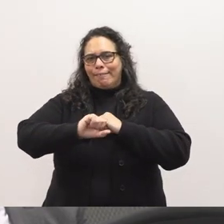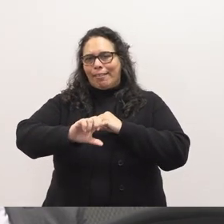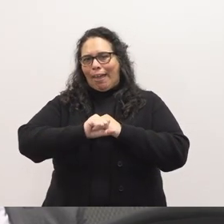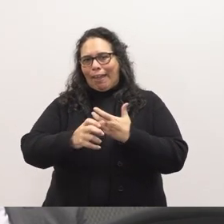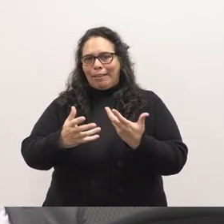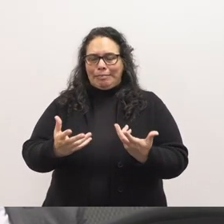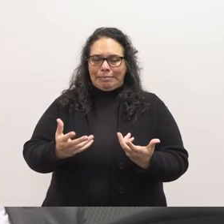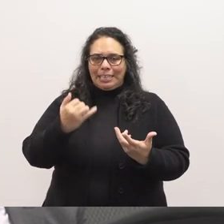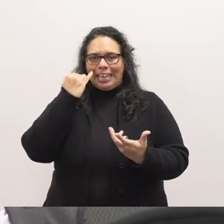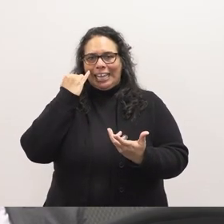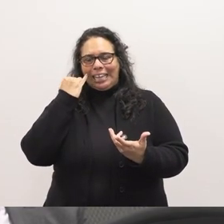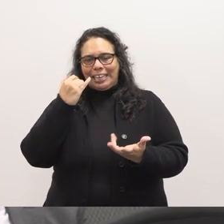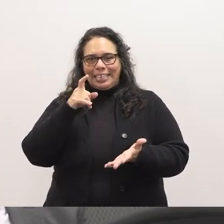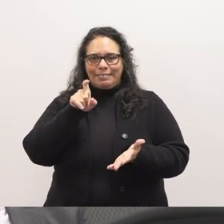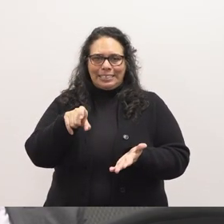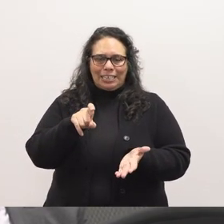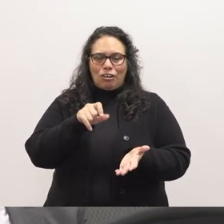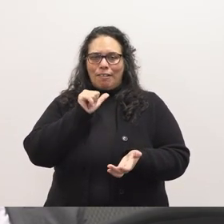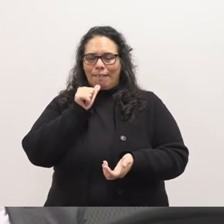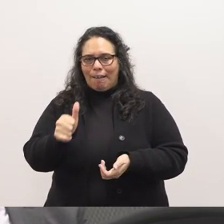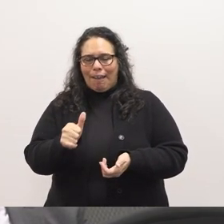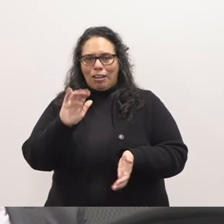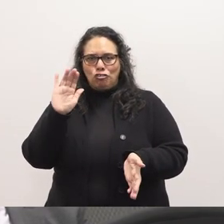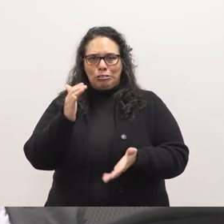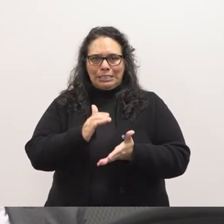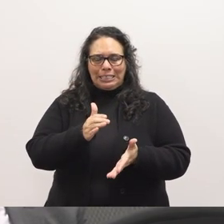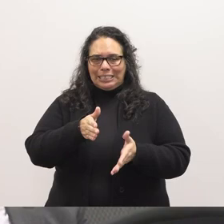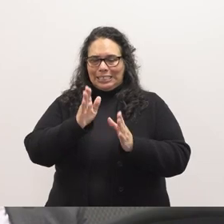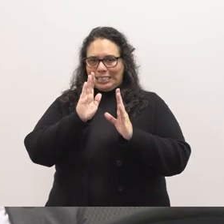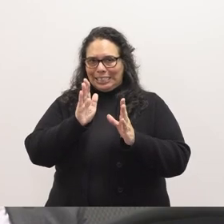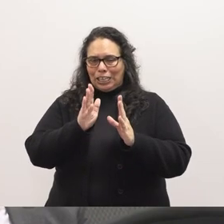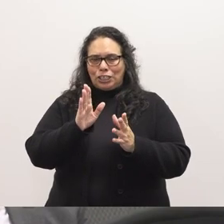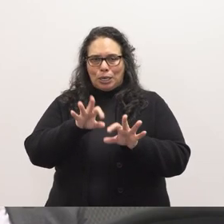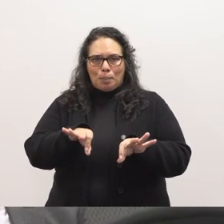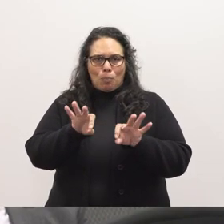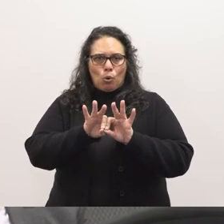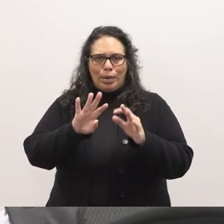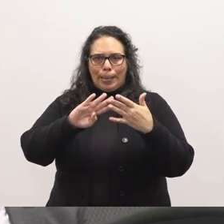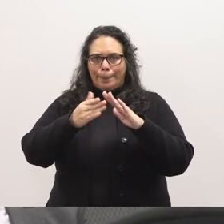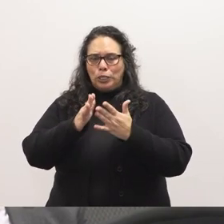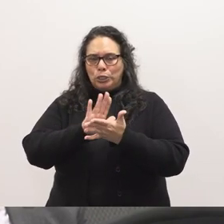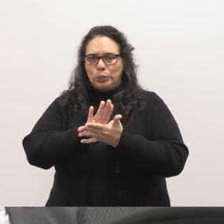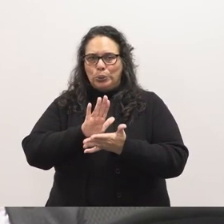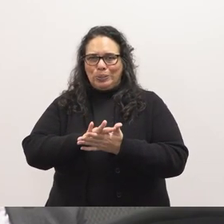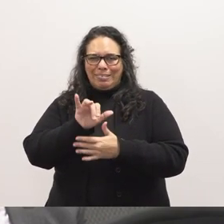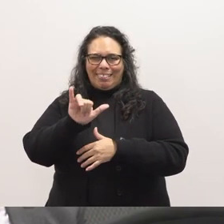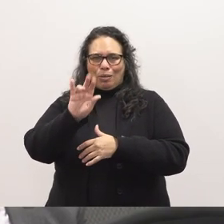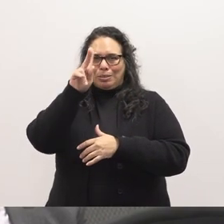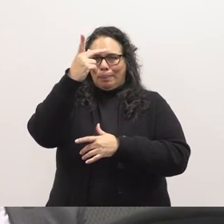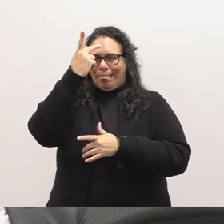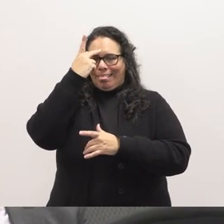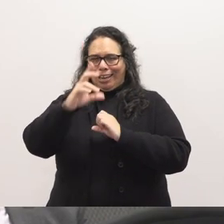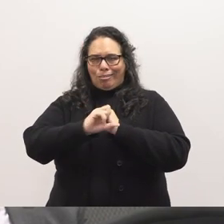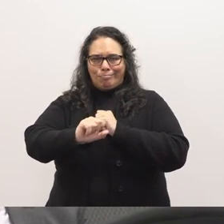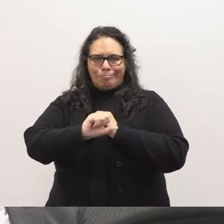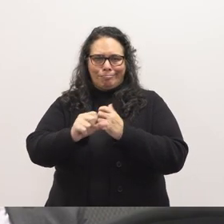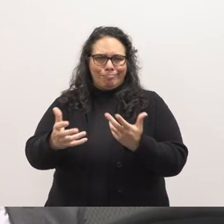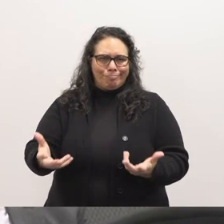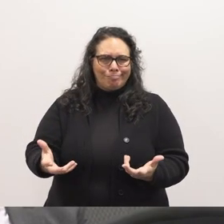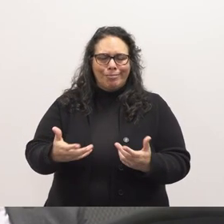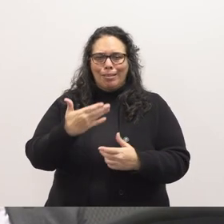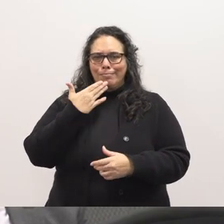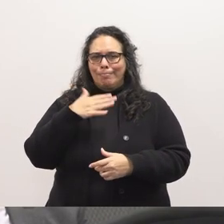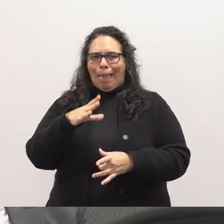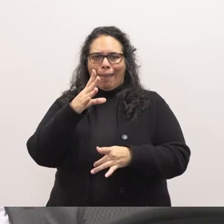intentional or not, actually reduced the attention and importance of community schools by becoming a shameless political mail piece. This bad